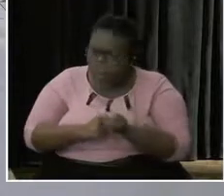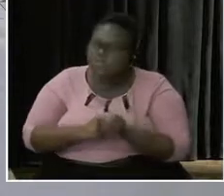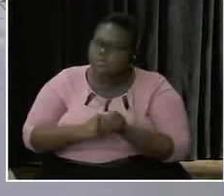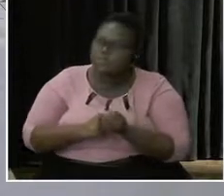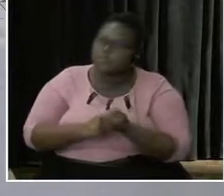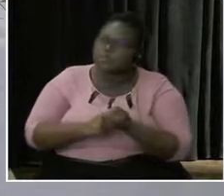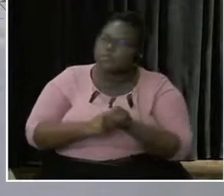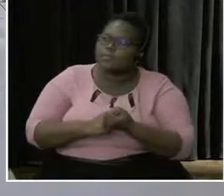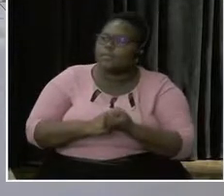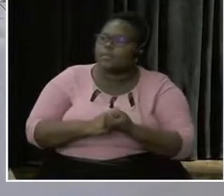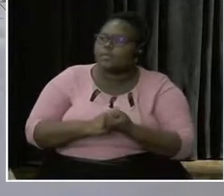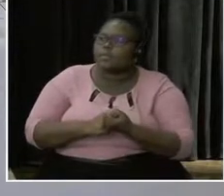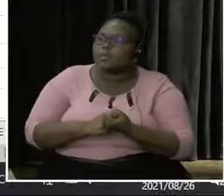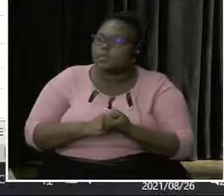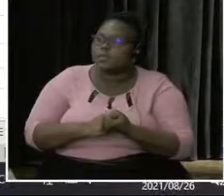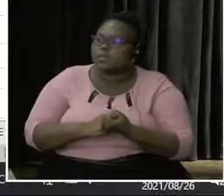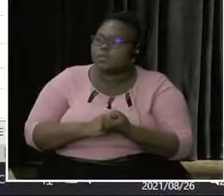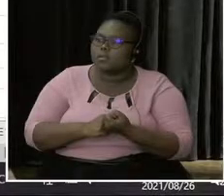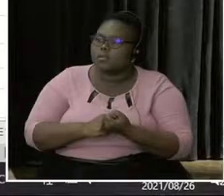in support.